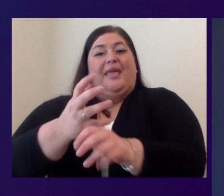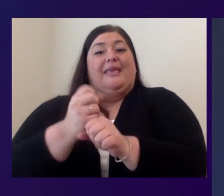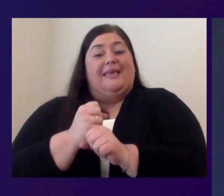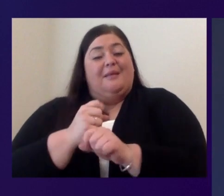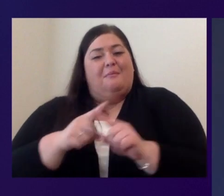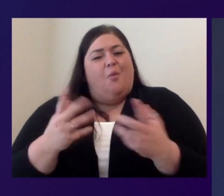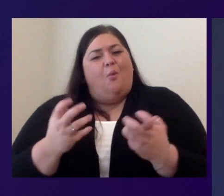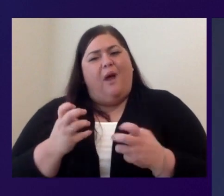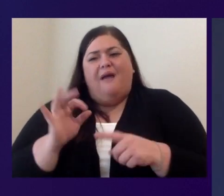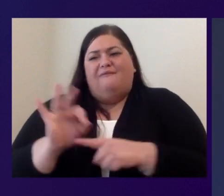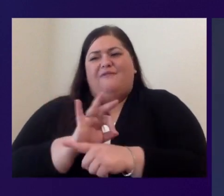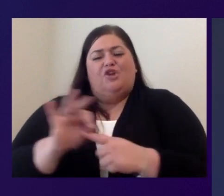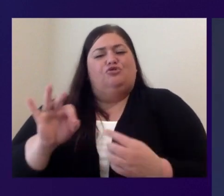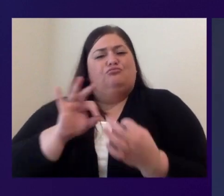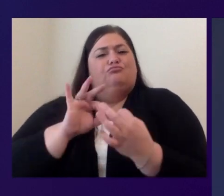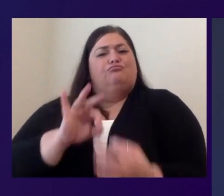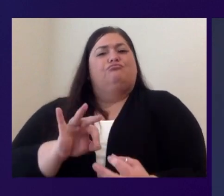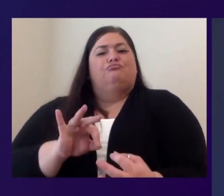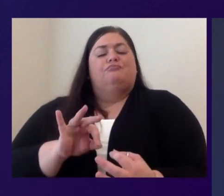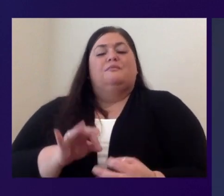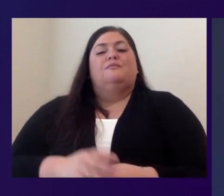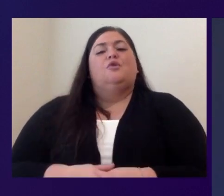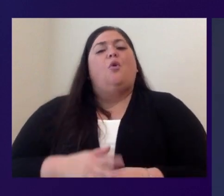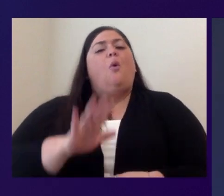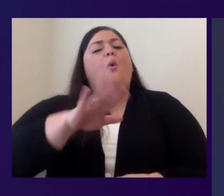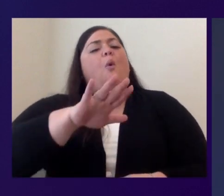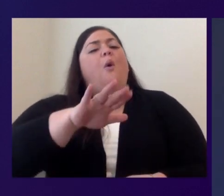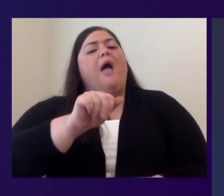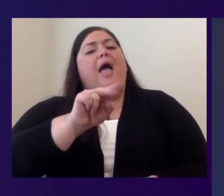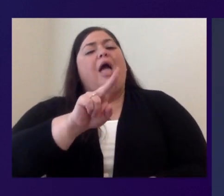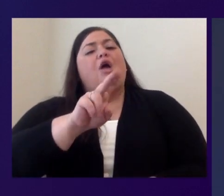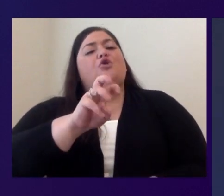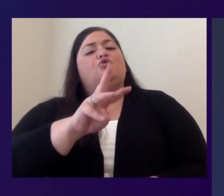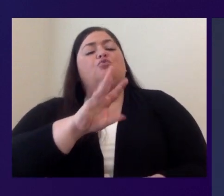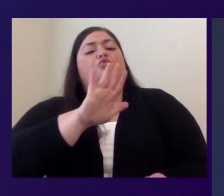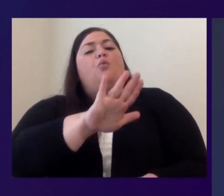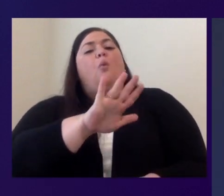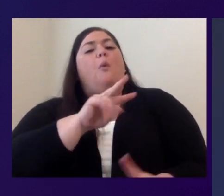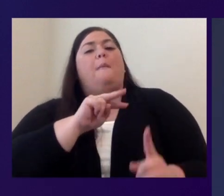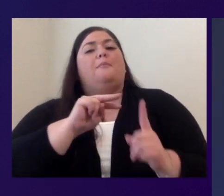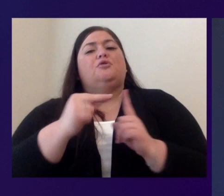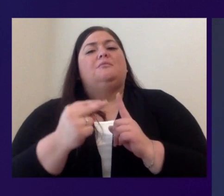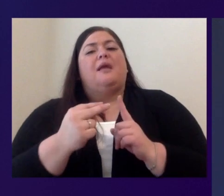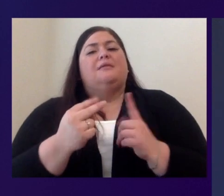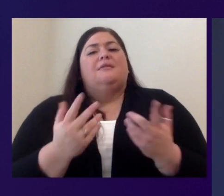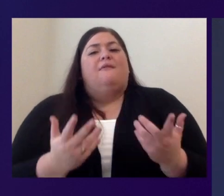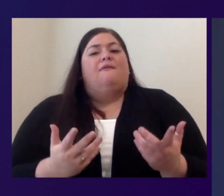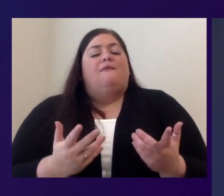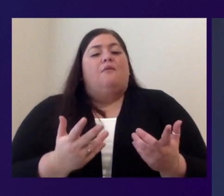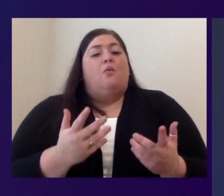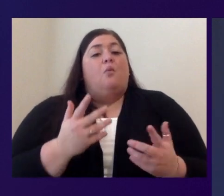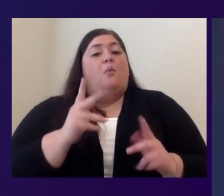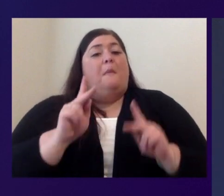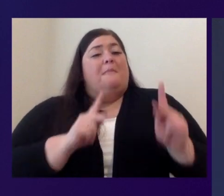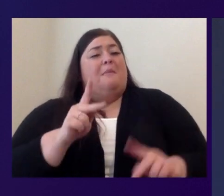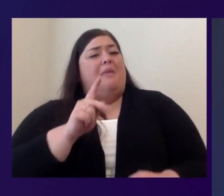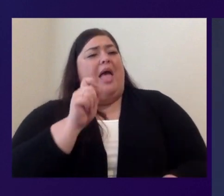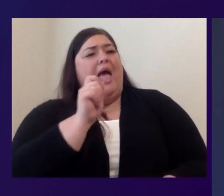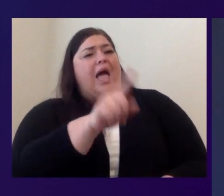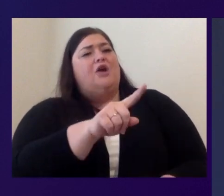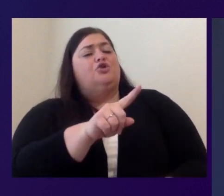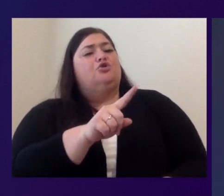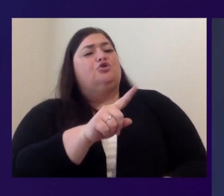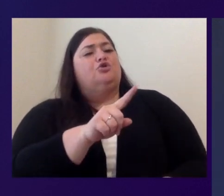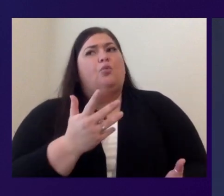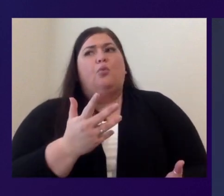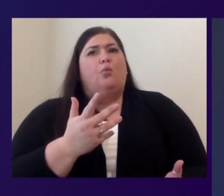to think about that. So from your perspective, Andrew, what do you think about when people ask you the question, where do